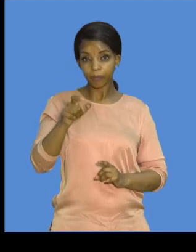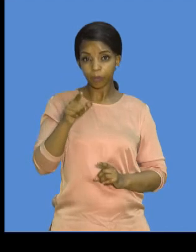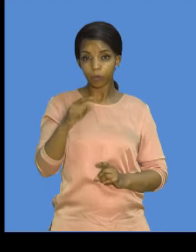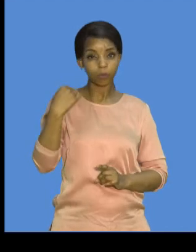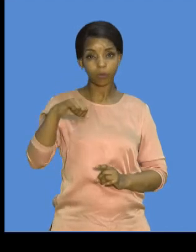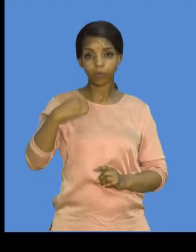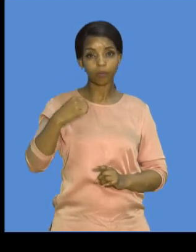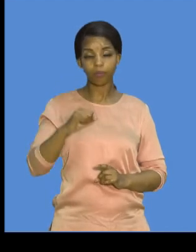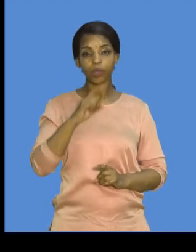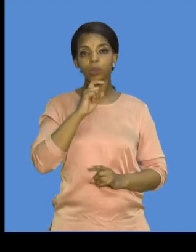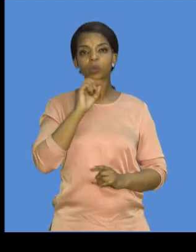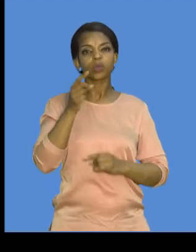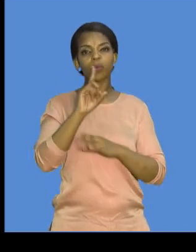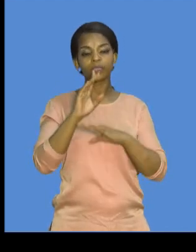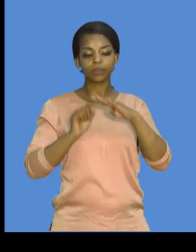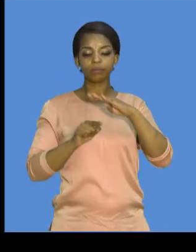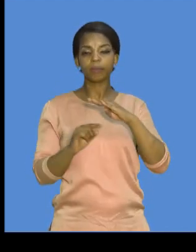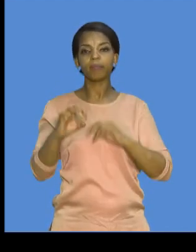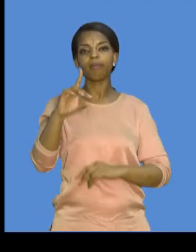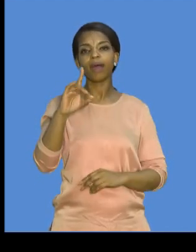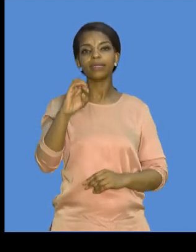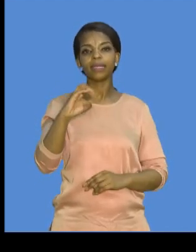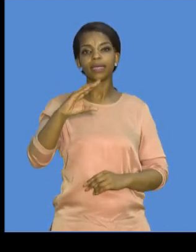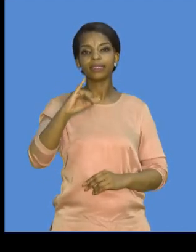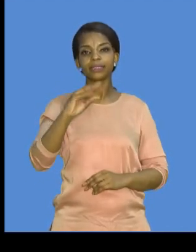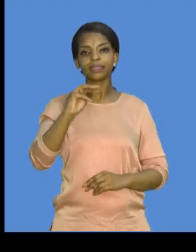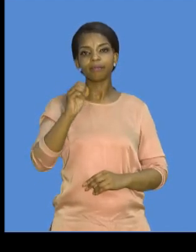decimal fraction, meaning it's going to be